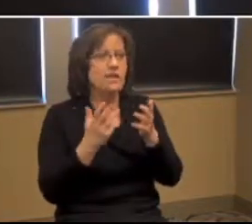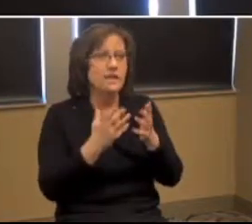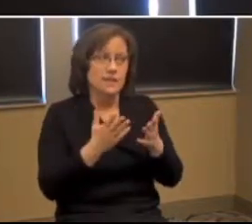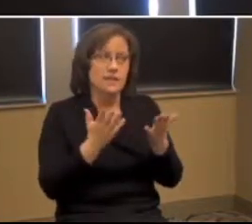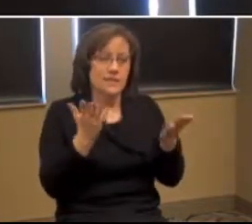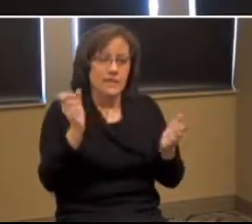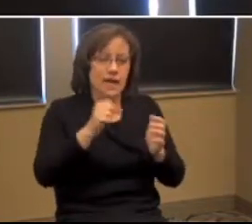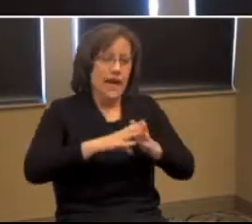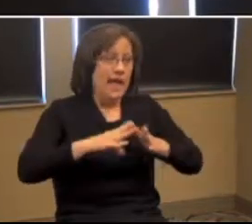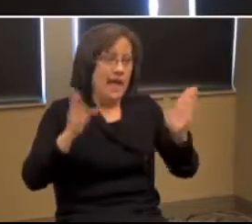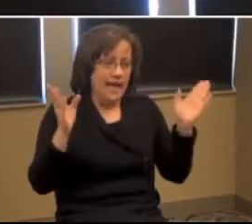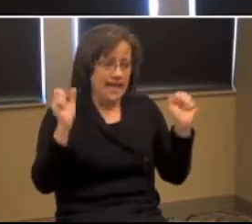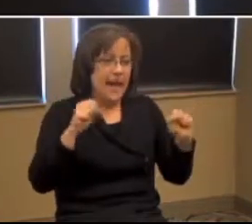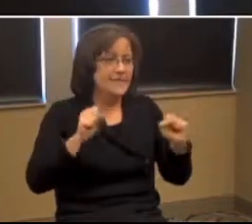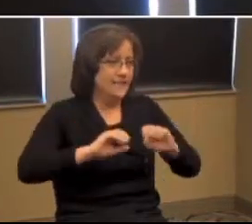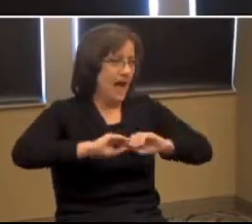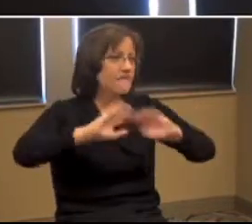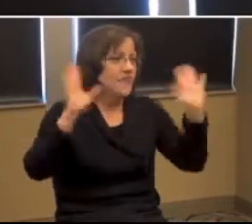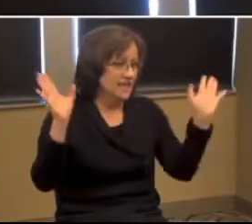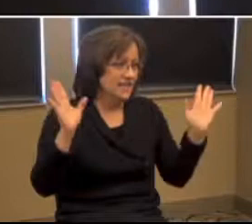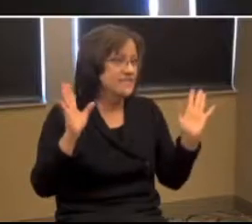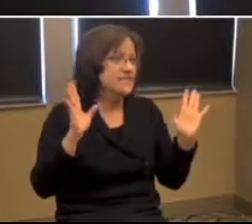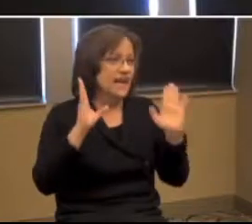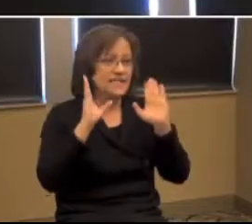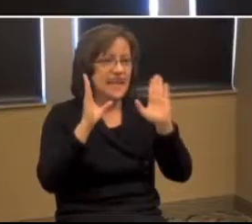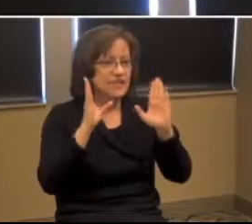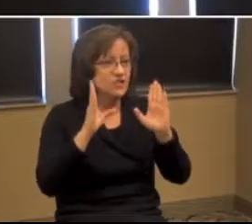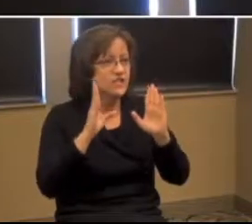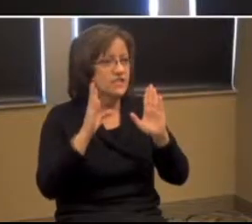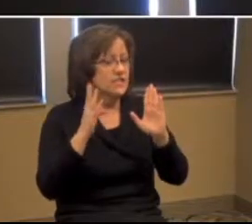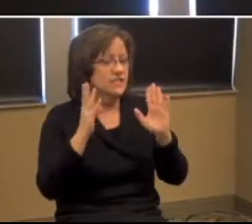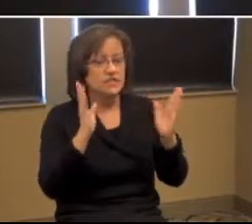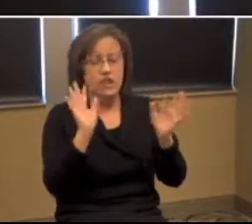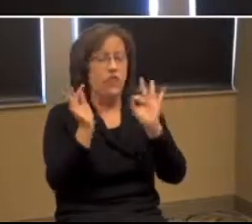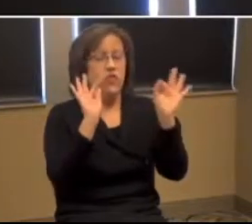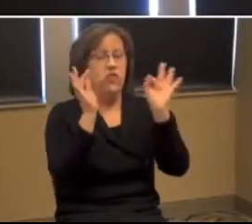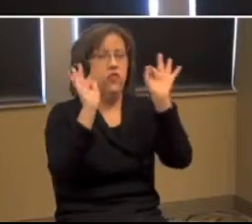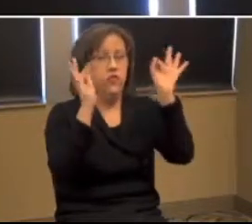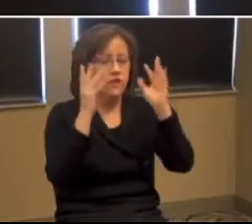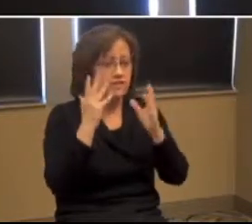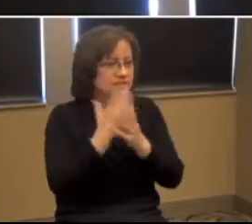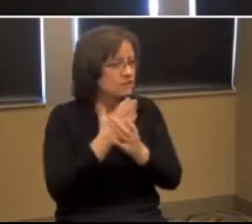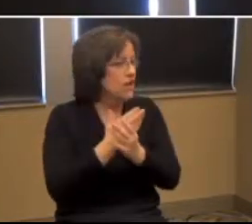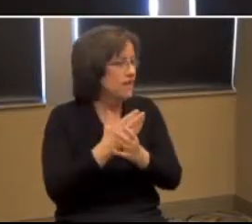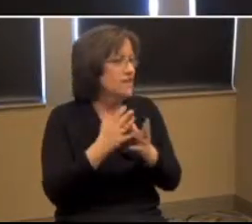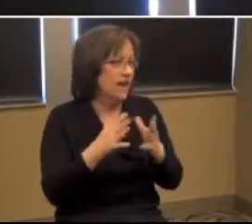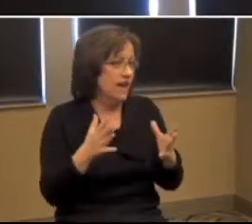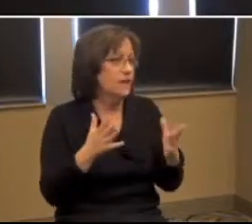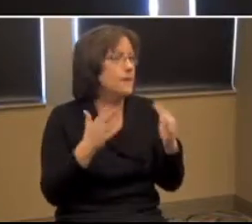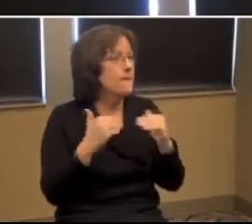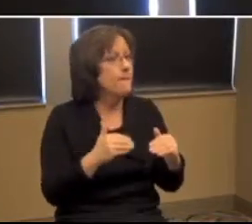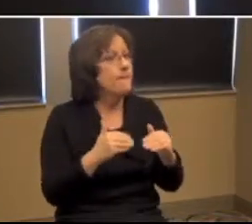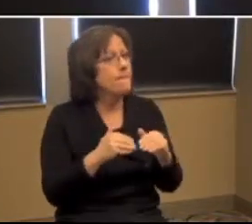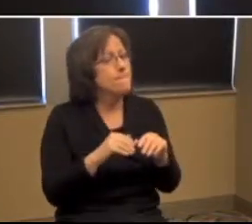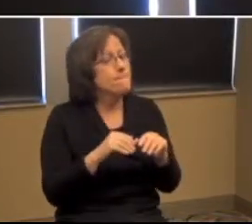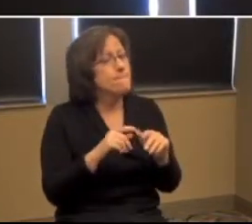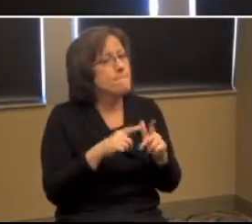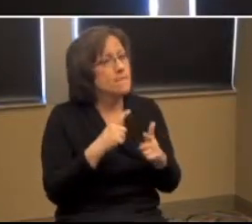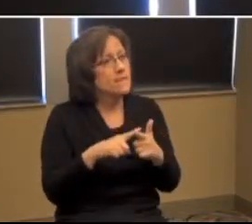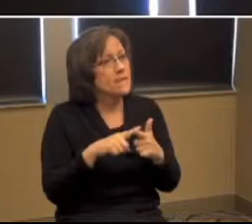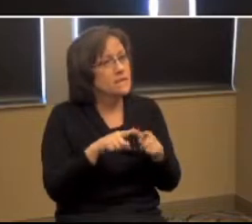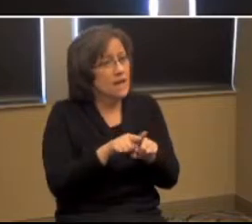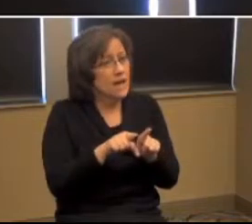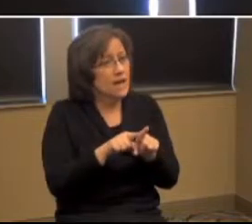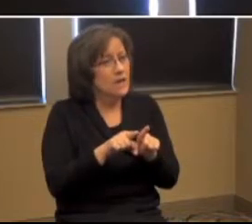Globally glaring. Global, I think that's pretty present. Exactly. And then obviously with